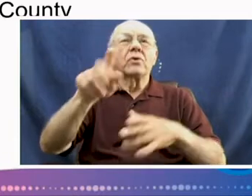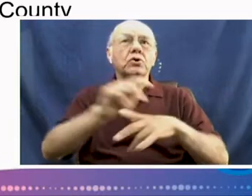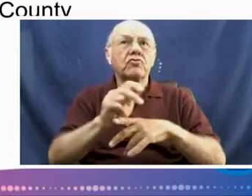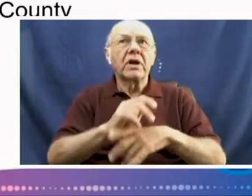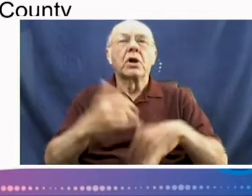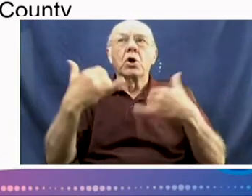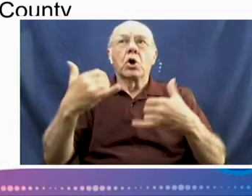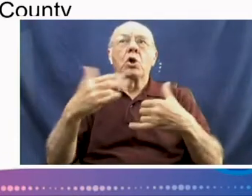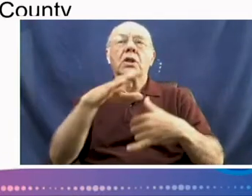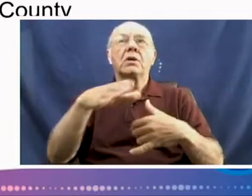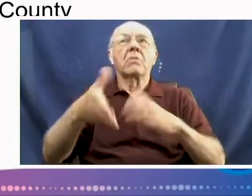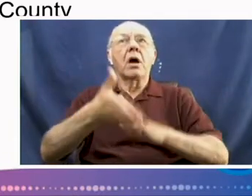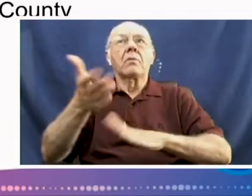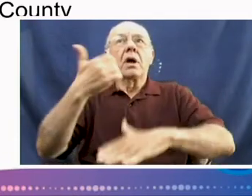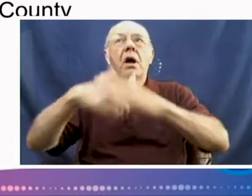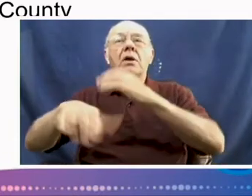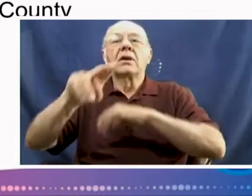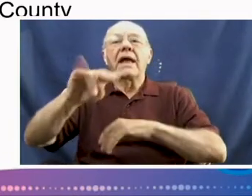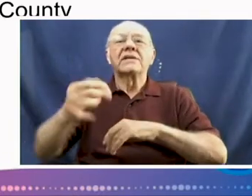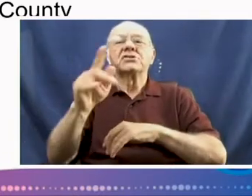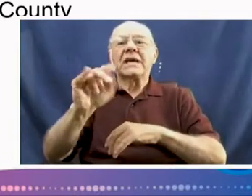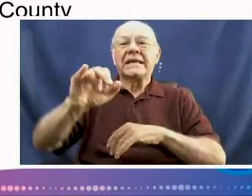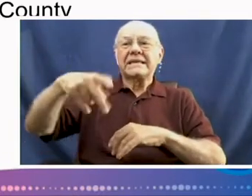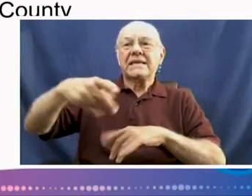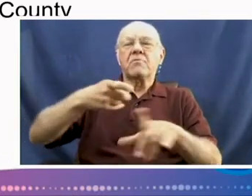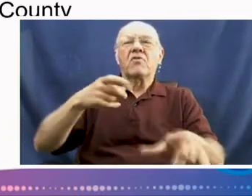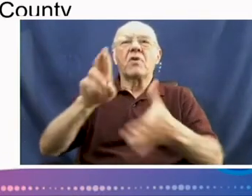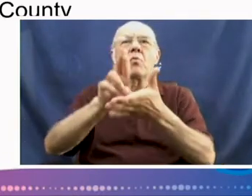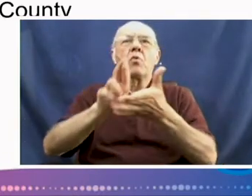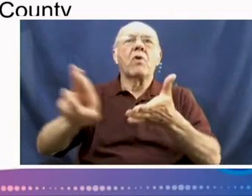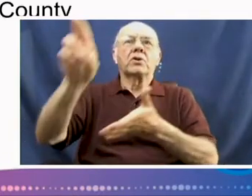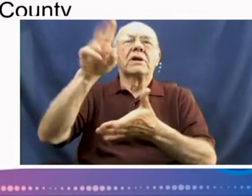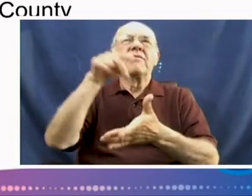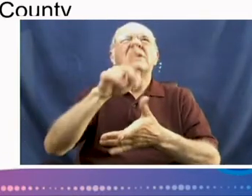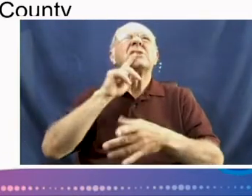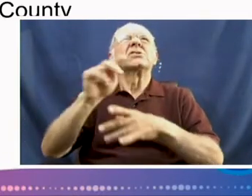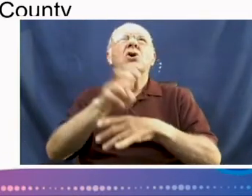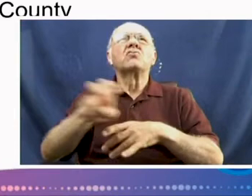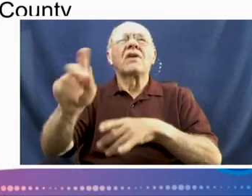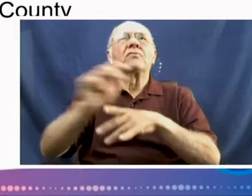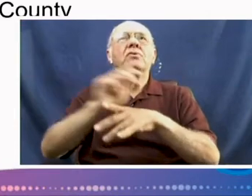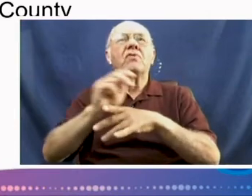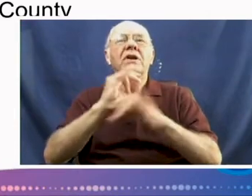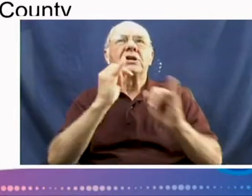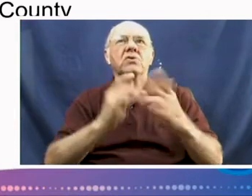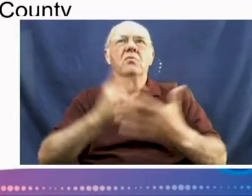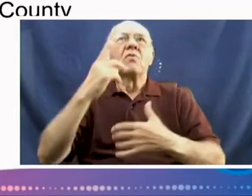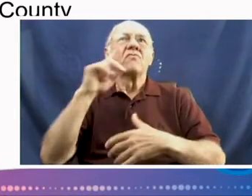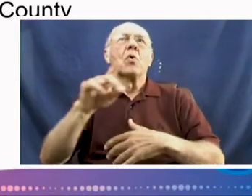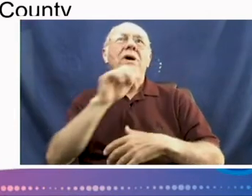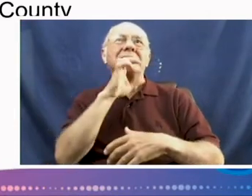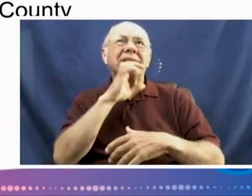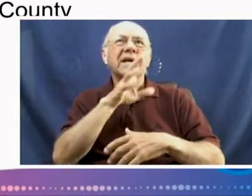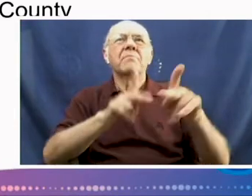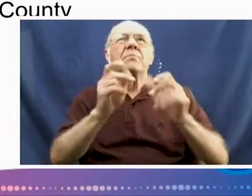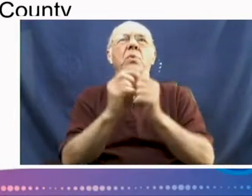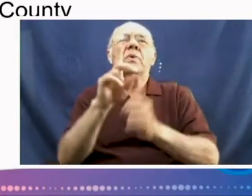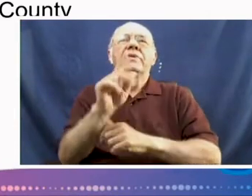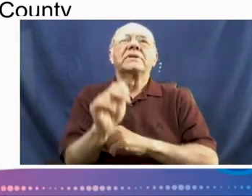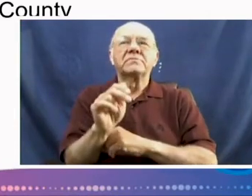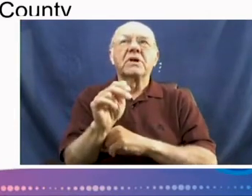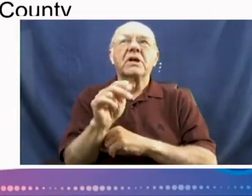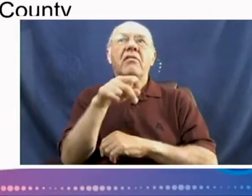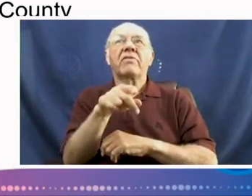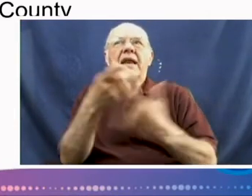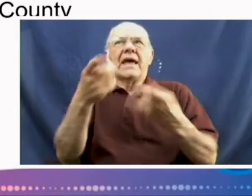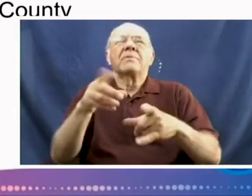by NJTIP at Rutgers. This is a travel training instruction program for seniors and persons with disabilities that occurs in a group